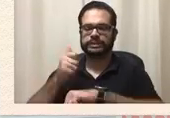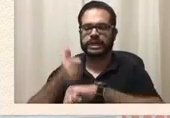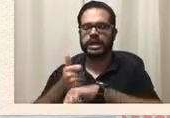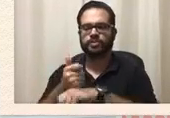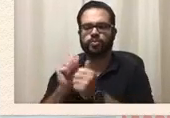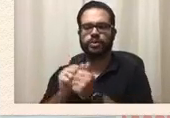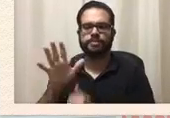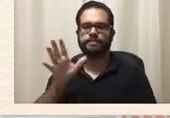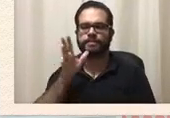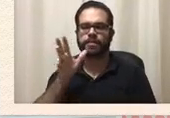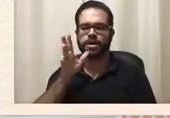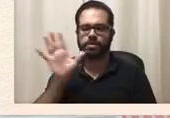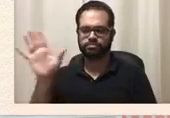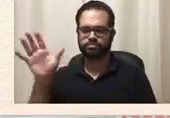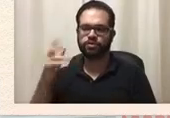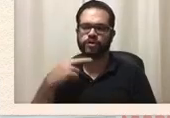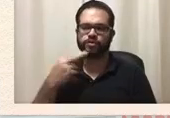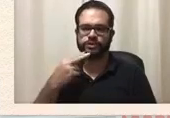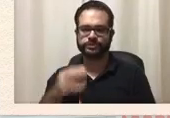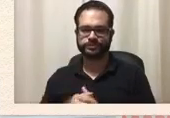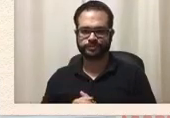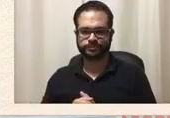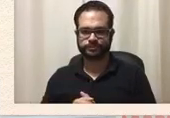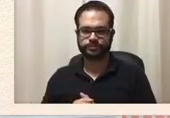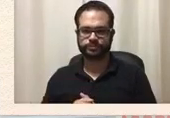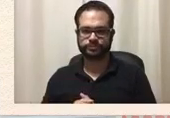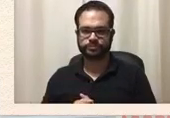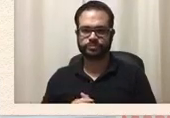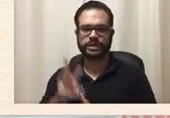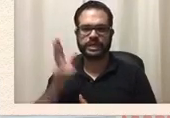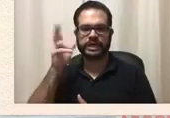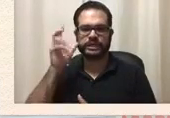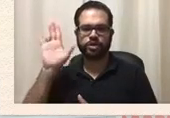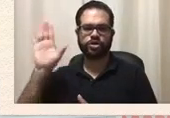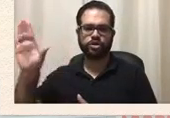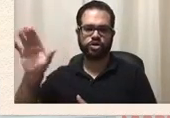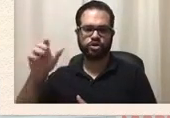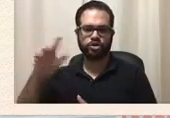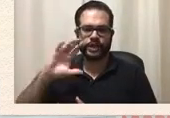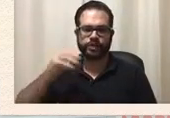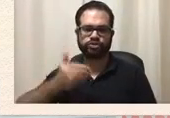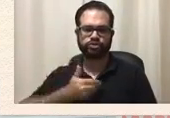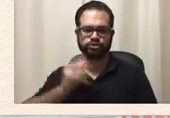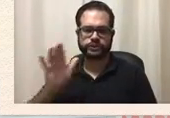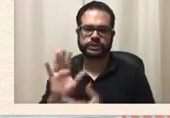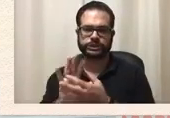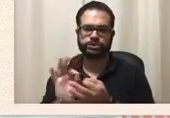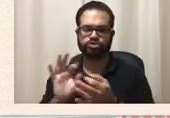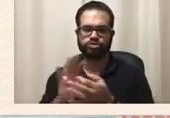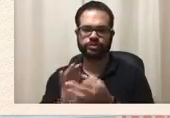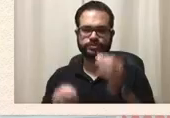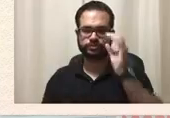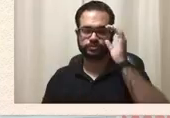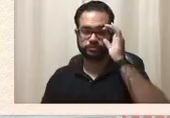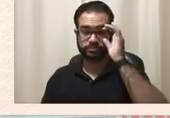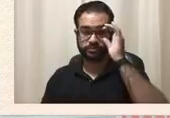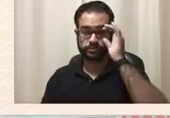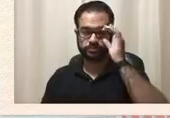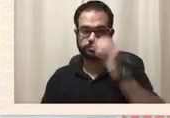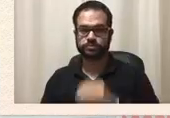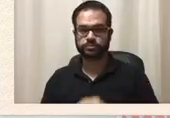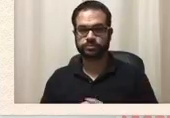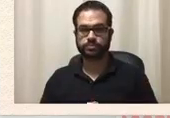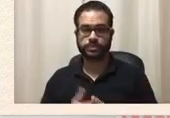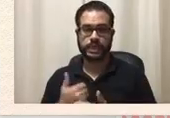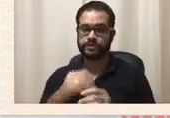Let's hear her introduce the story. There's no prescription given to you by the